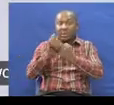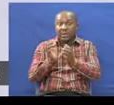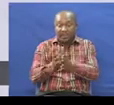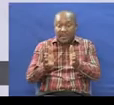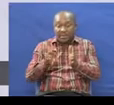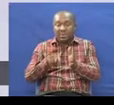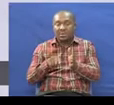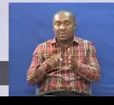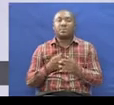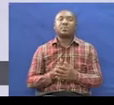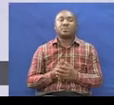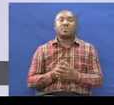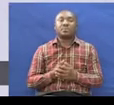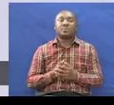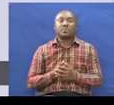Reaction